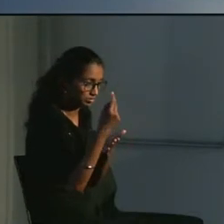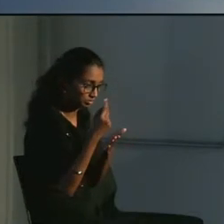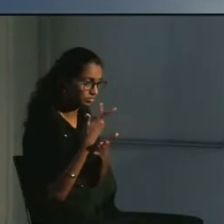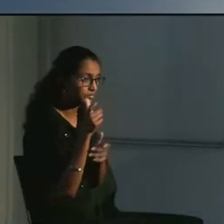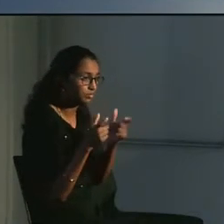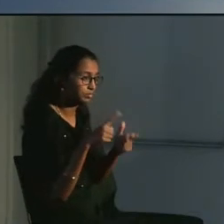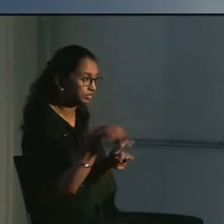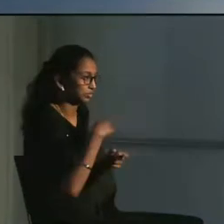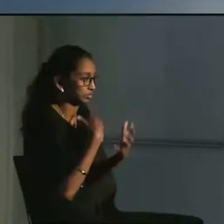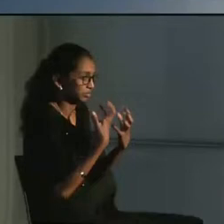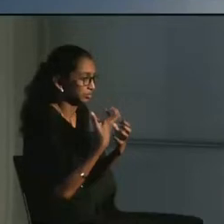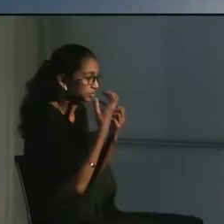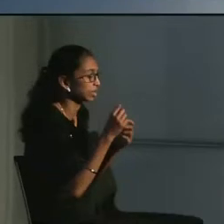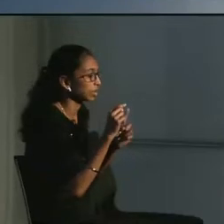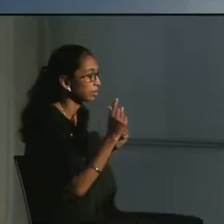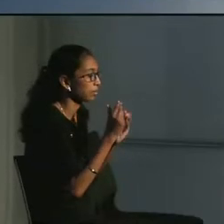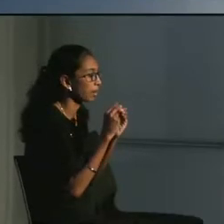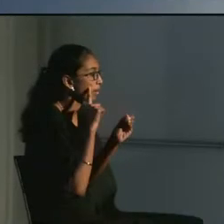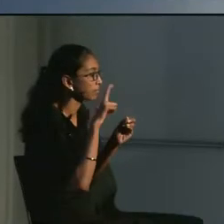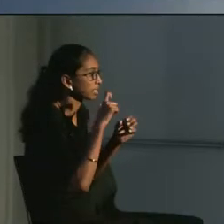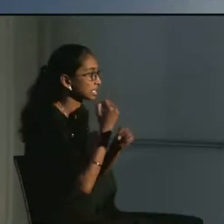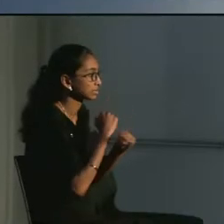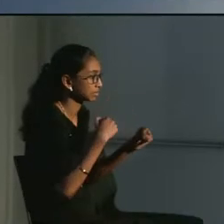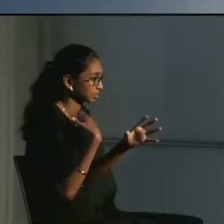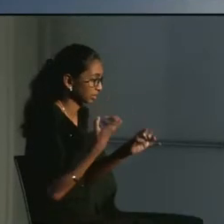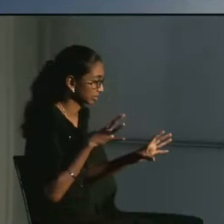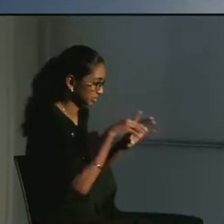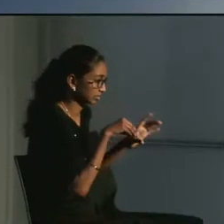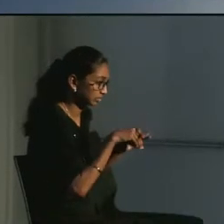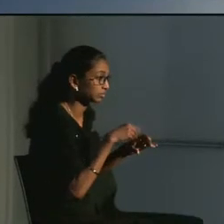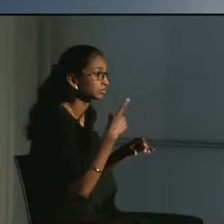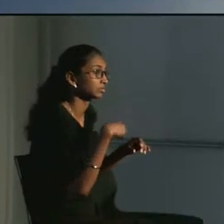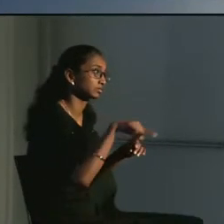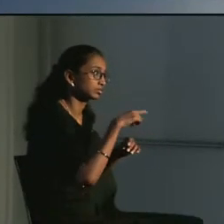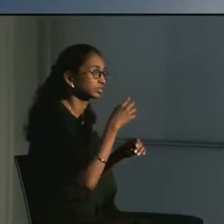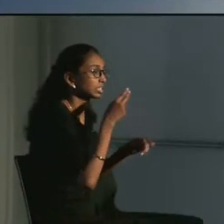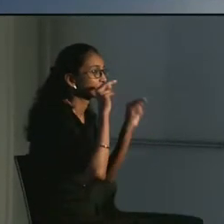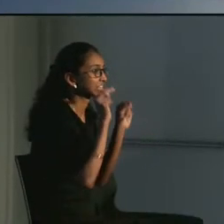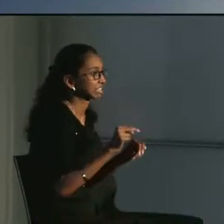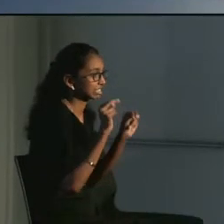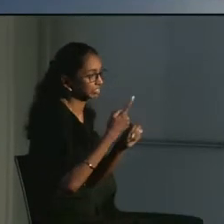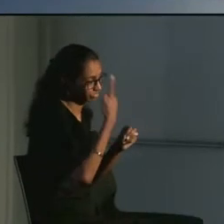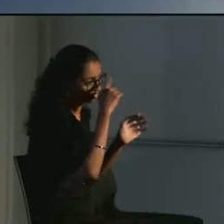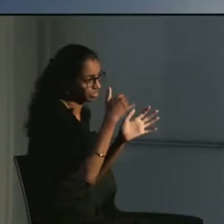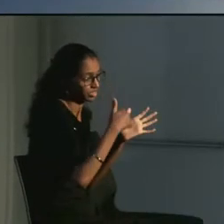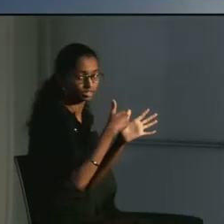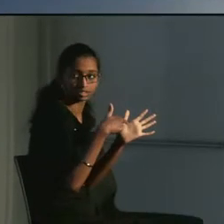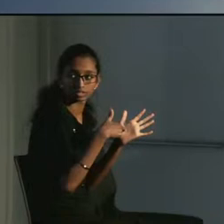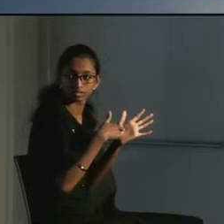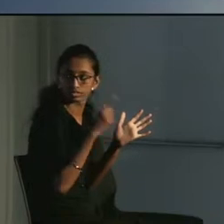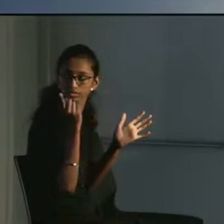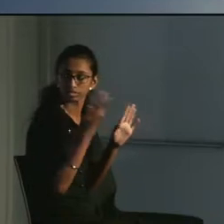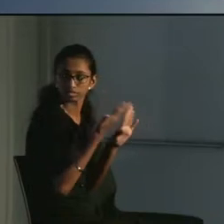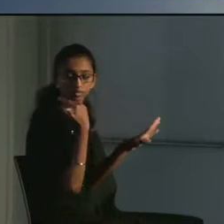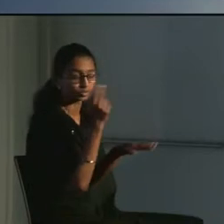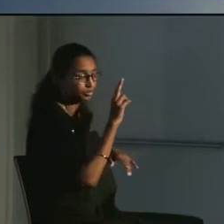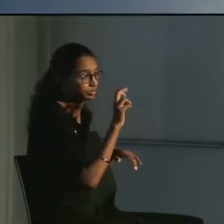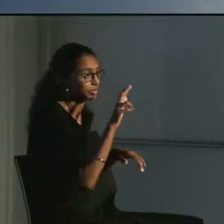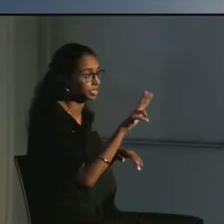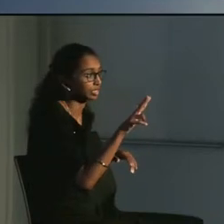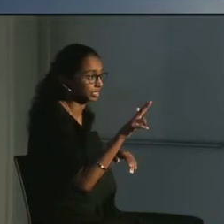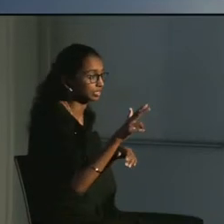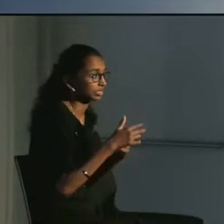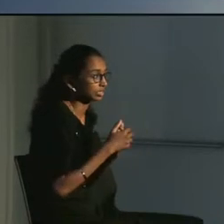reclaiming public spaces in Bangalore tried to assert the need for it back in 2008. So I'm